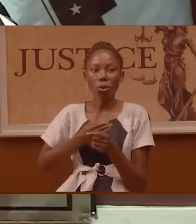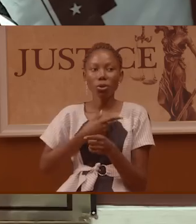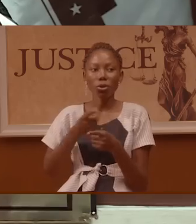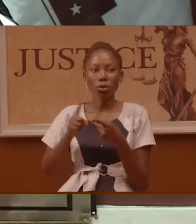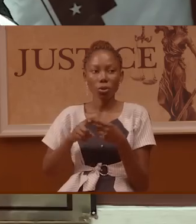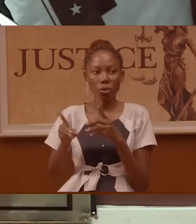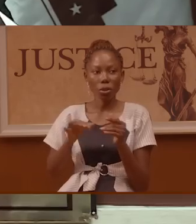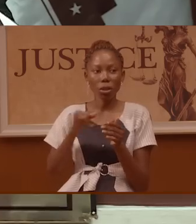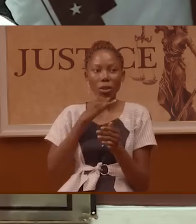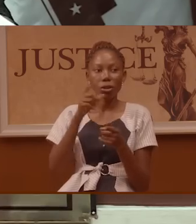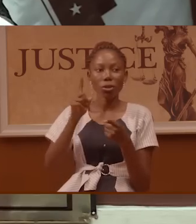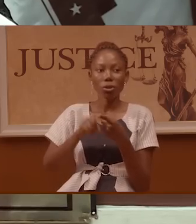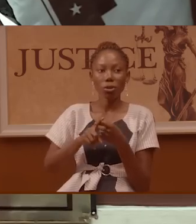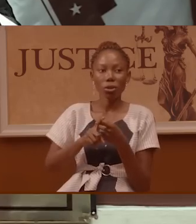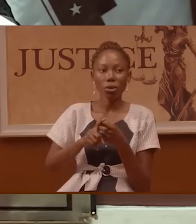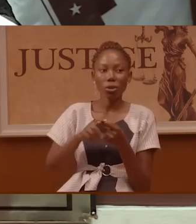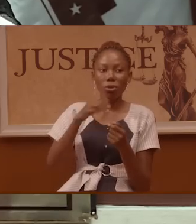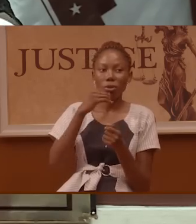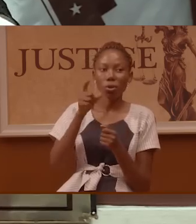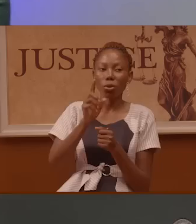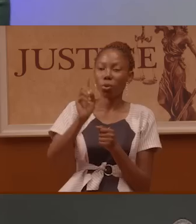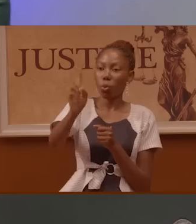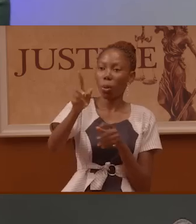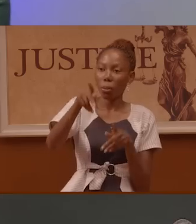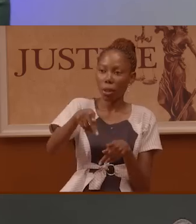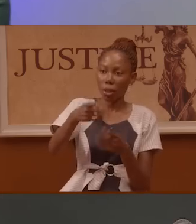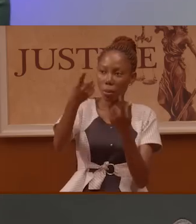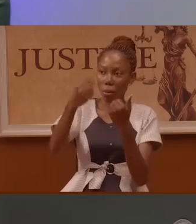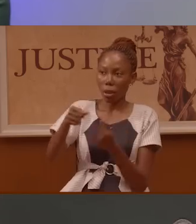to do is let not just us swing only you.